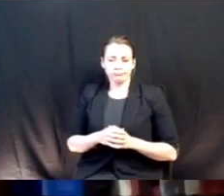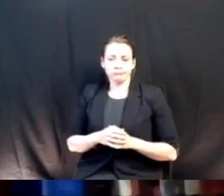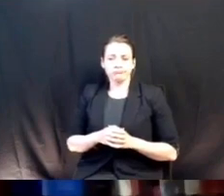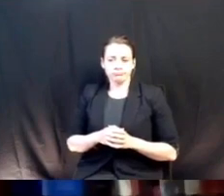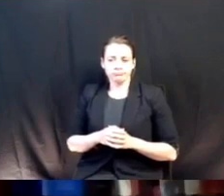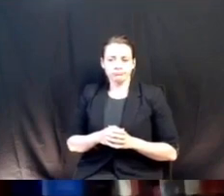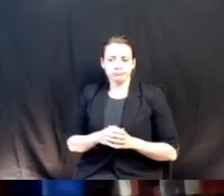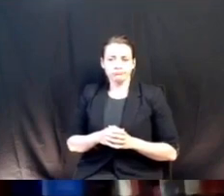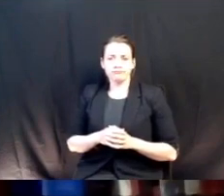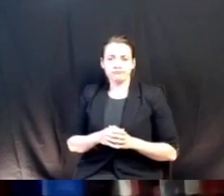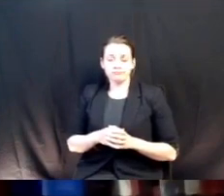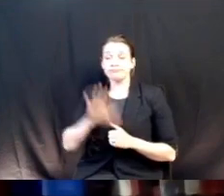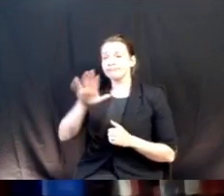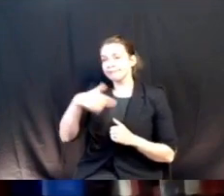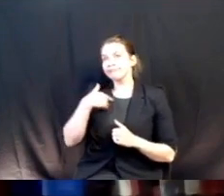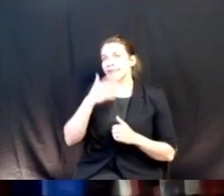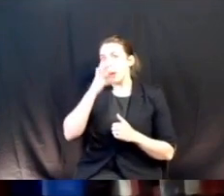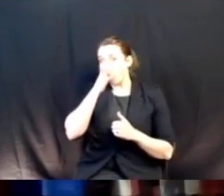spend time in my office.